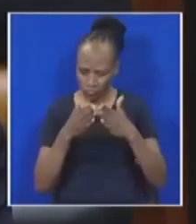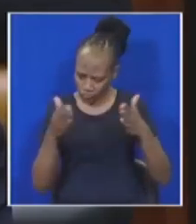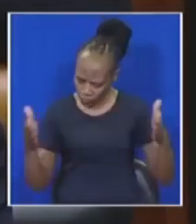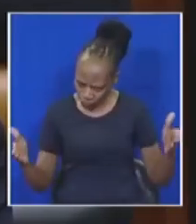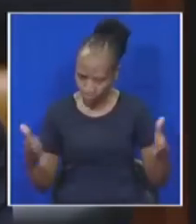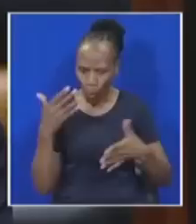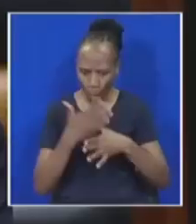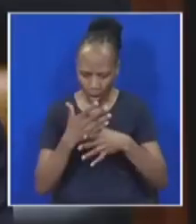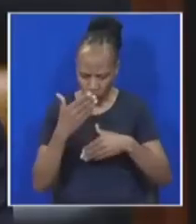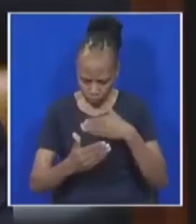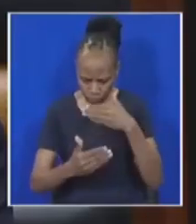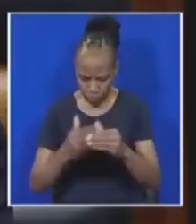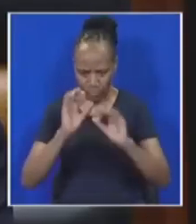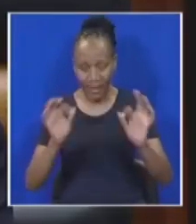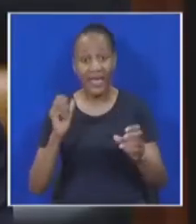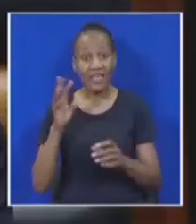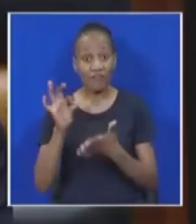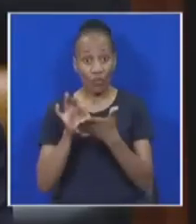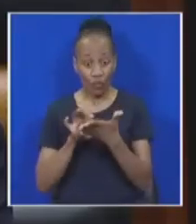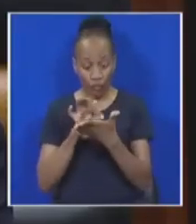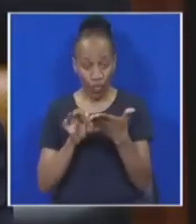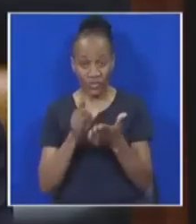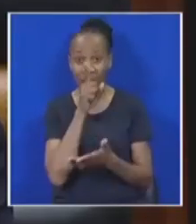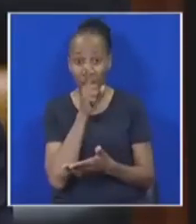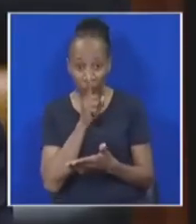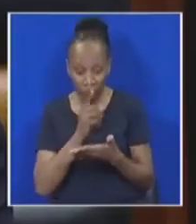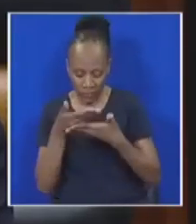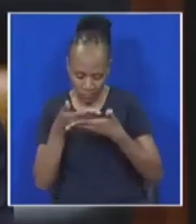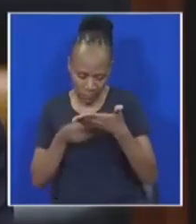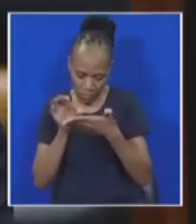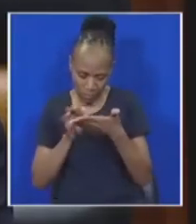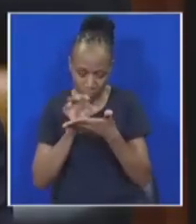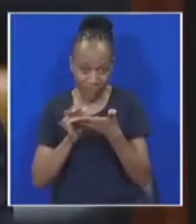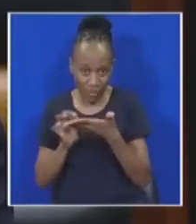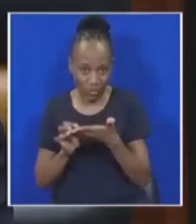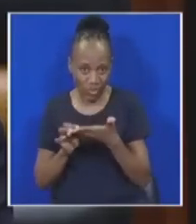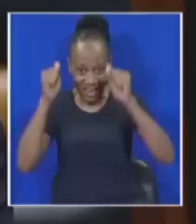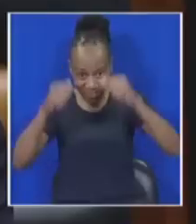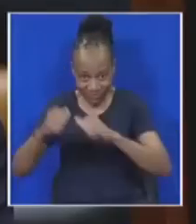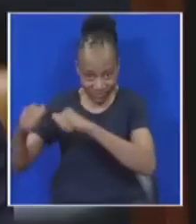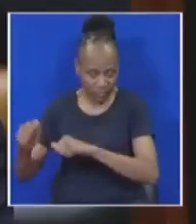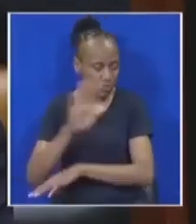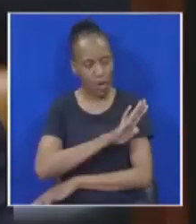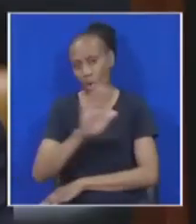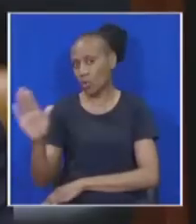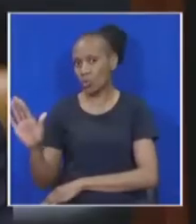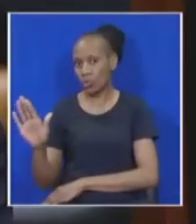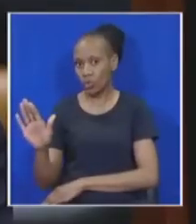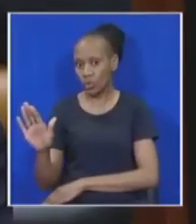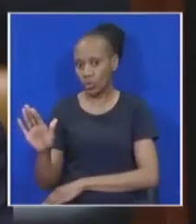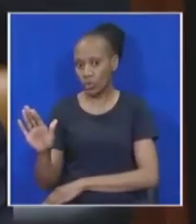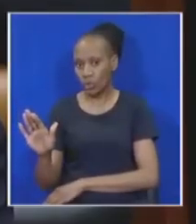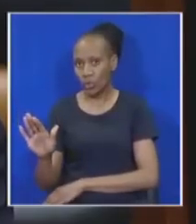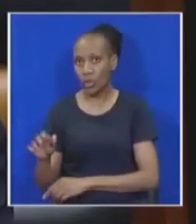manner, a vote by way of secret ballot is not agreed to. And as we said to you in